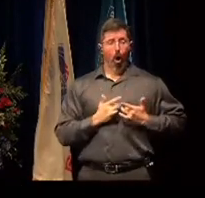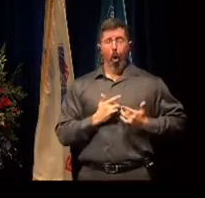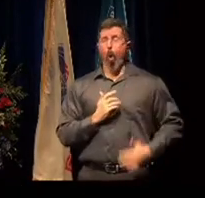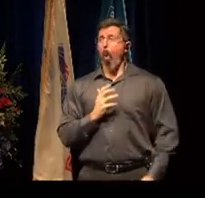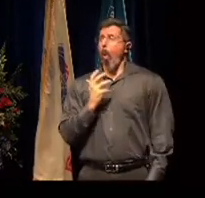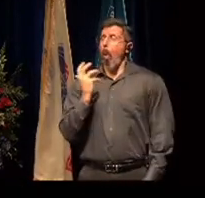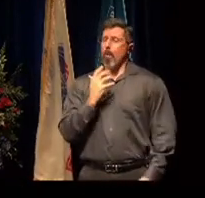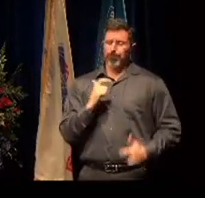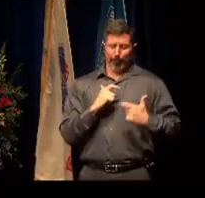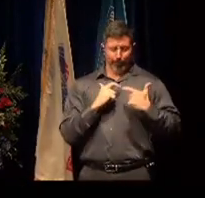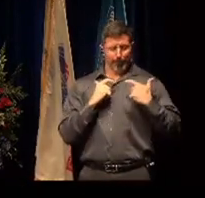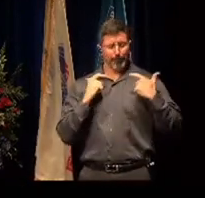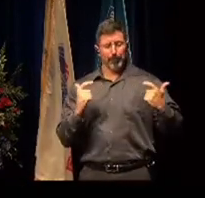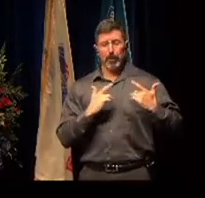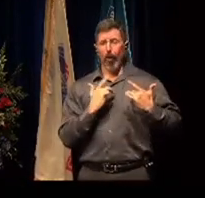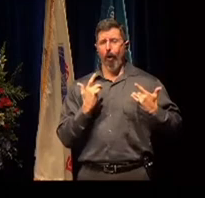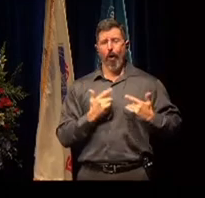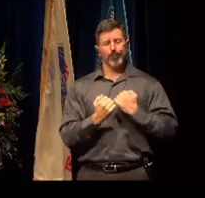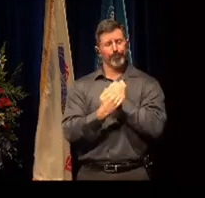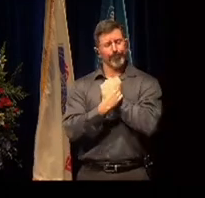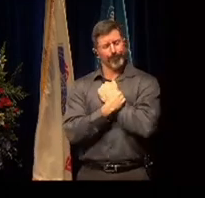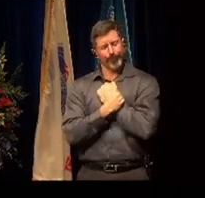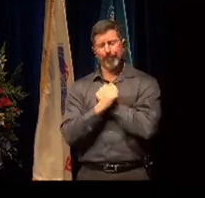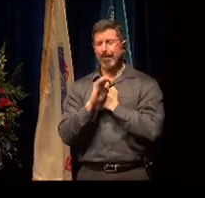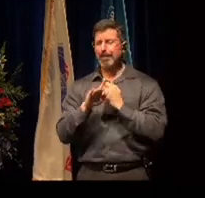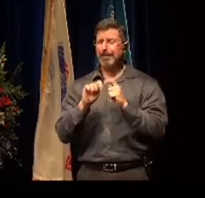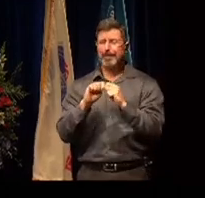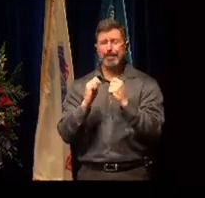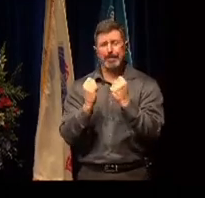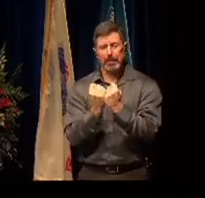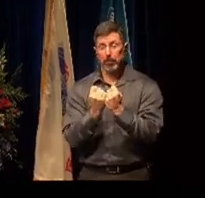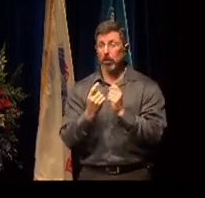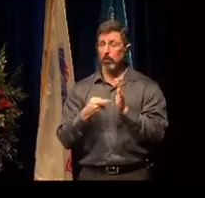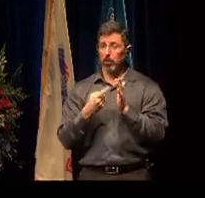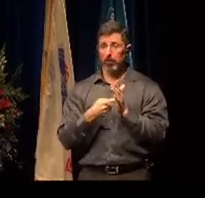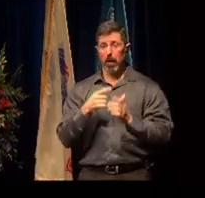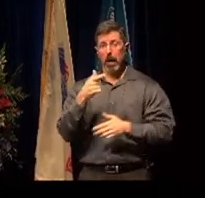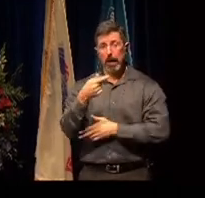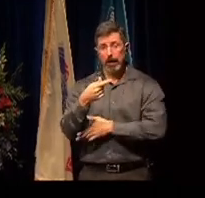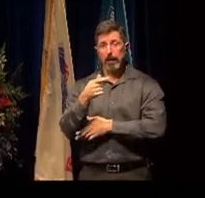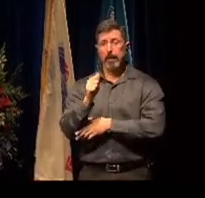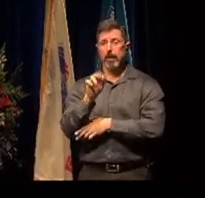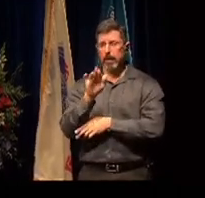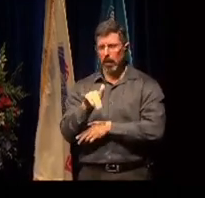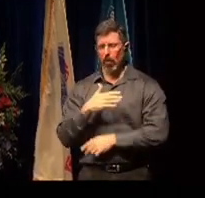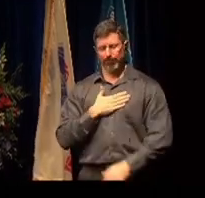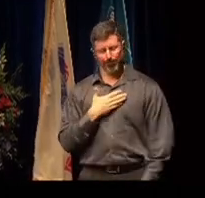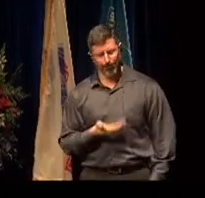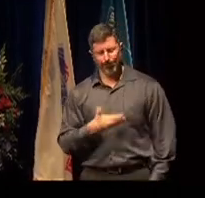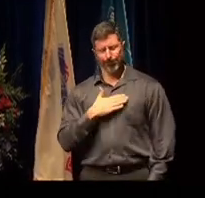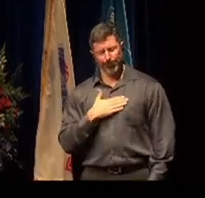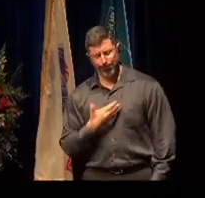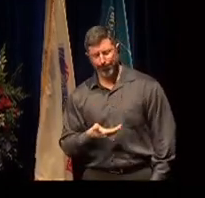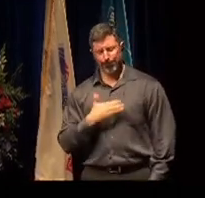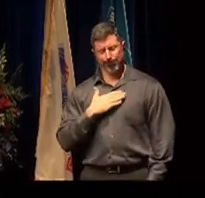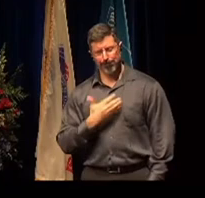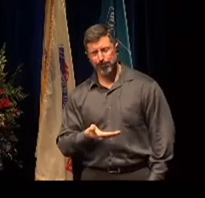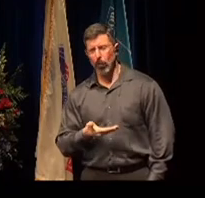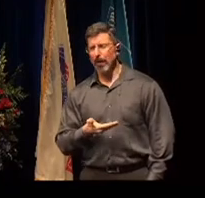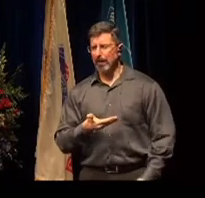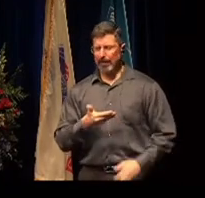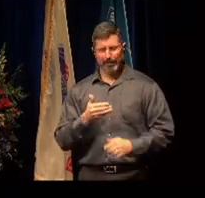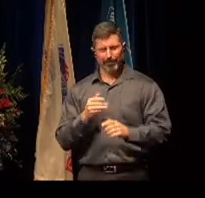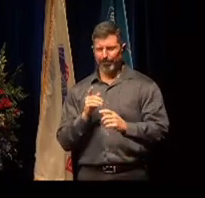strong for his teammates that it drove him into harm's way over and over again, and his Montagnard